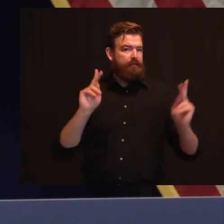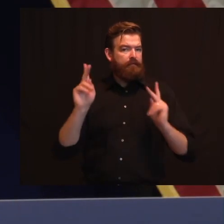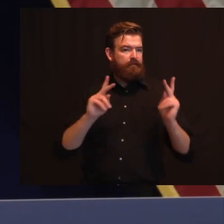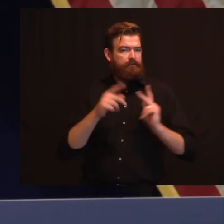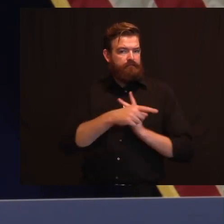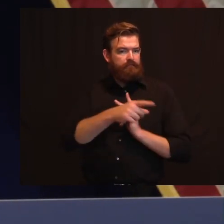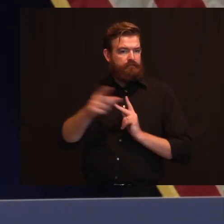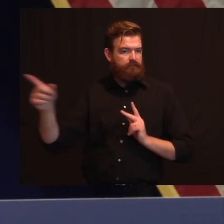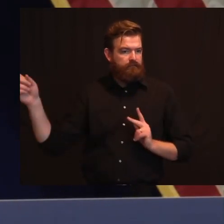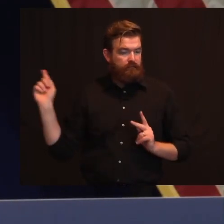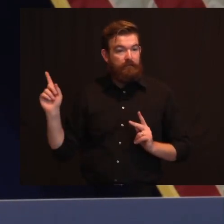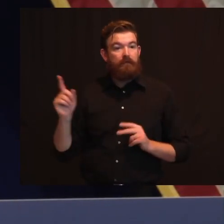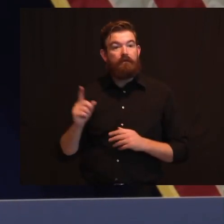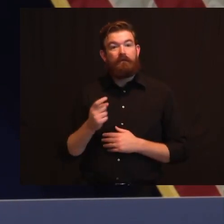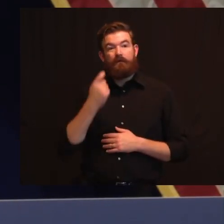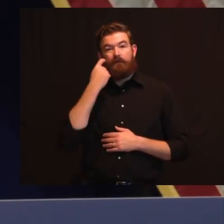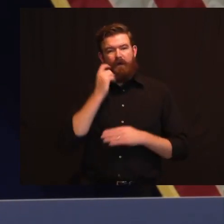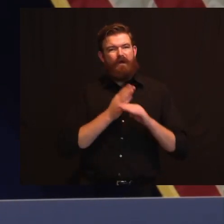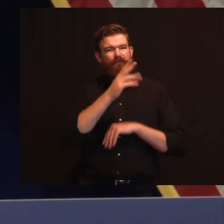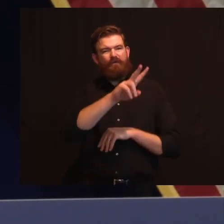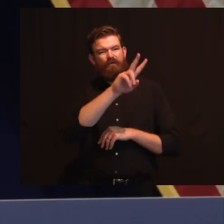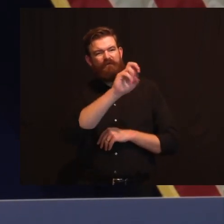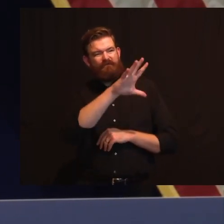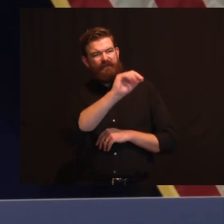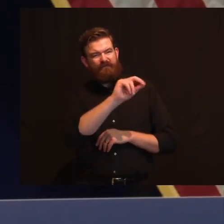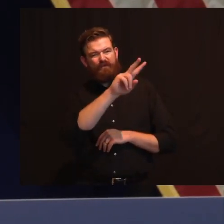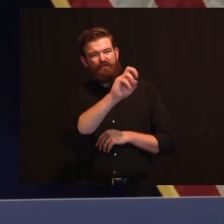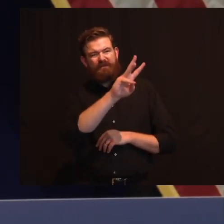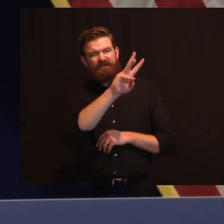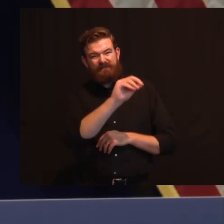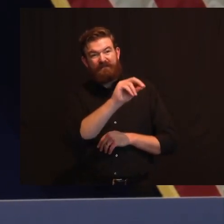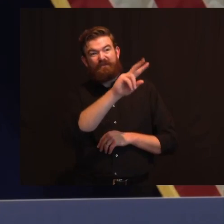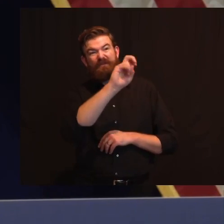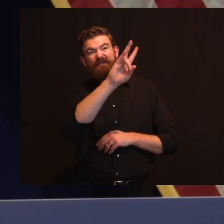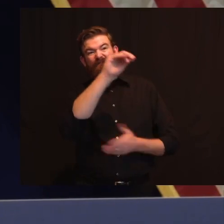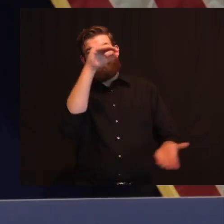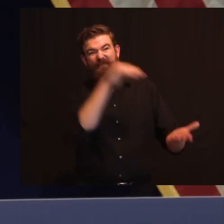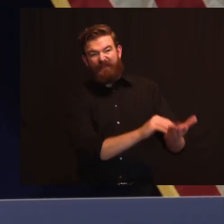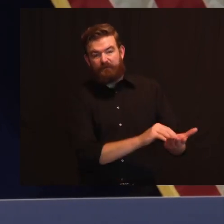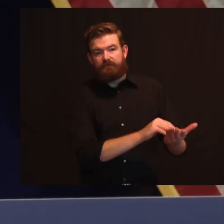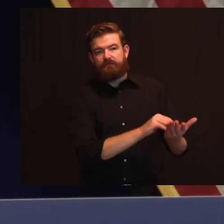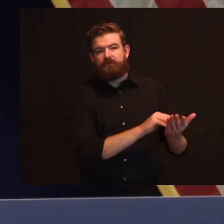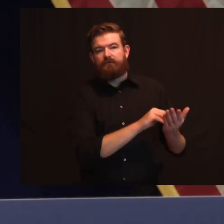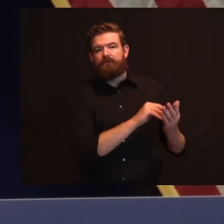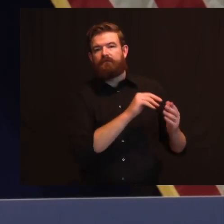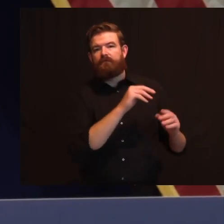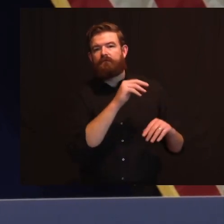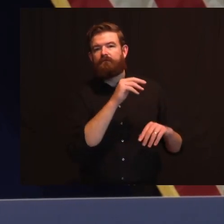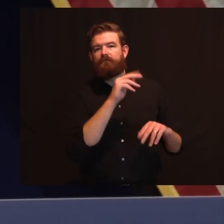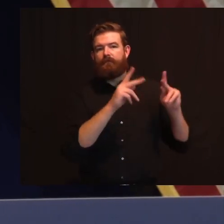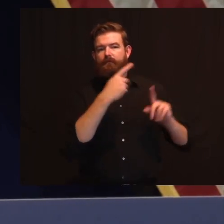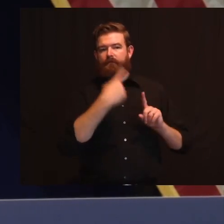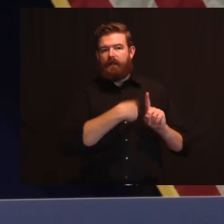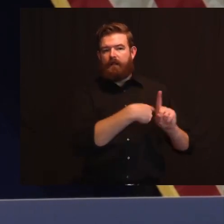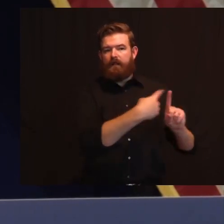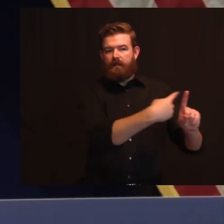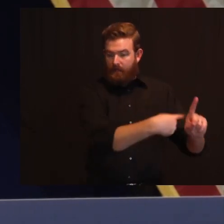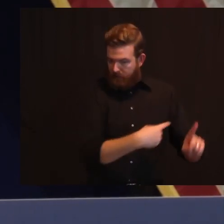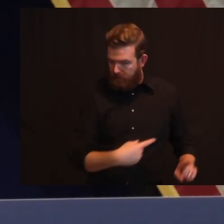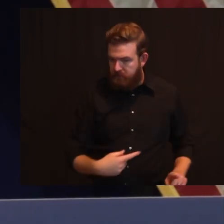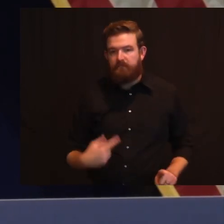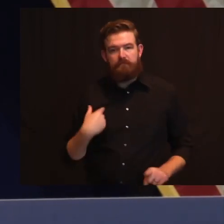and 272,000, respectively. We are on the right track. Average waits for